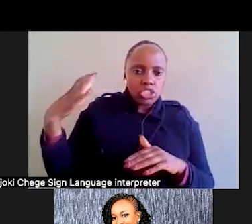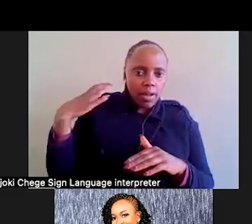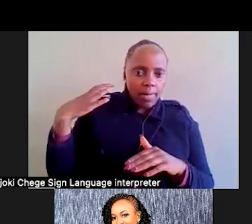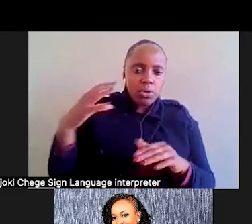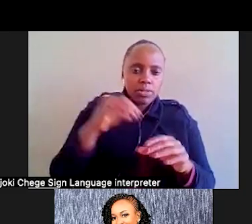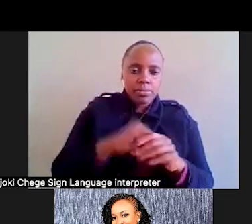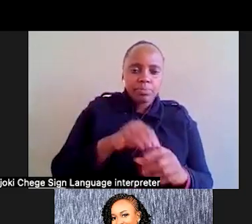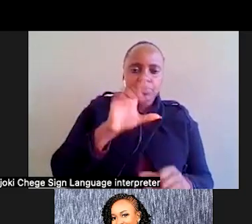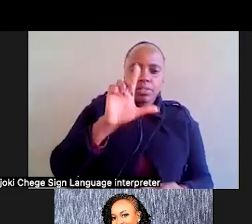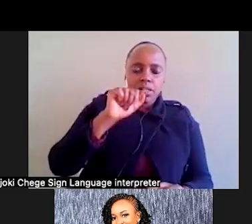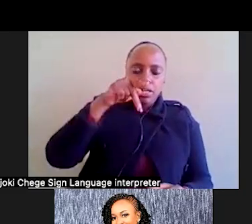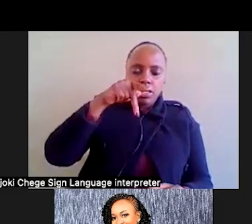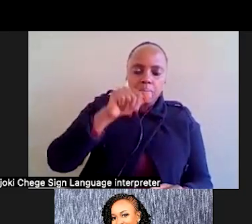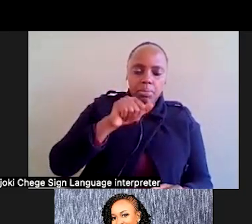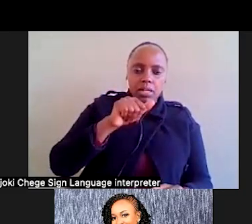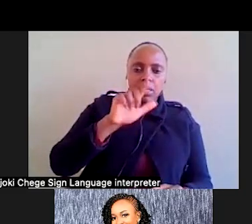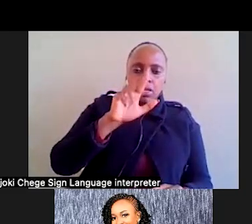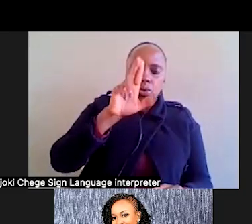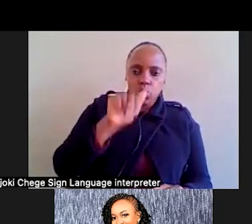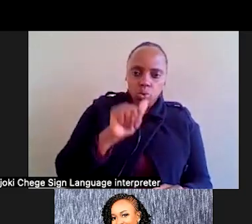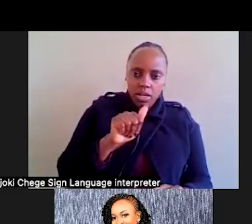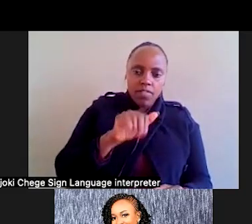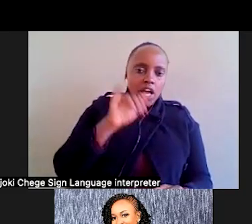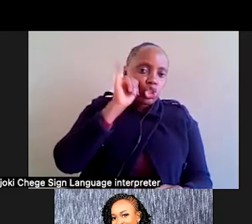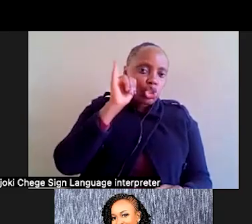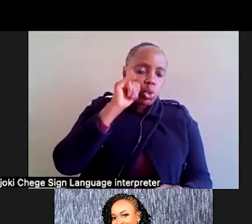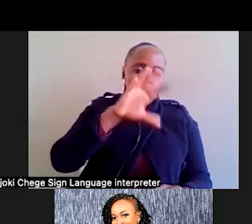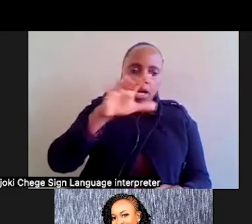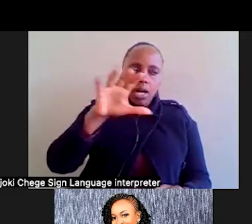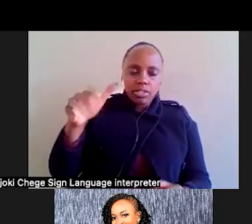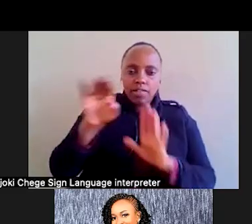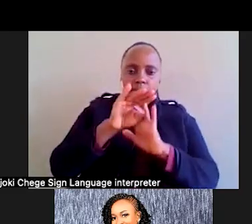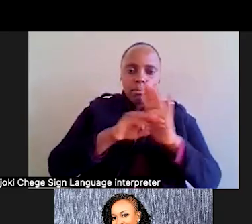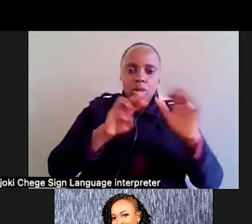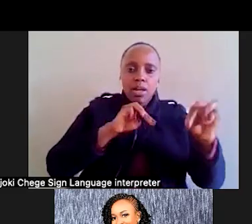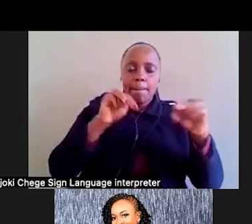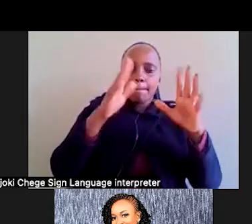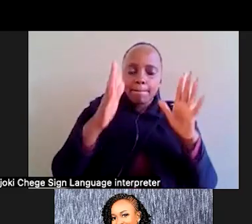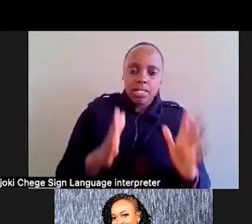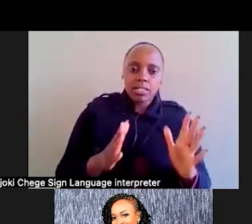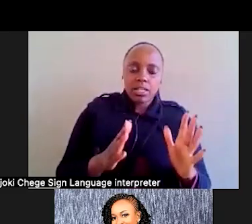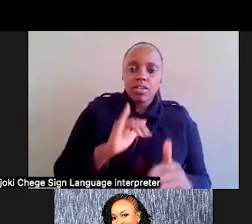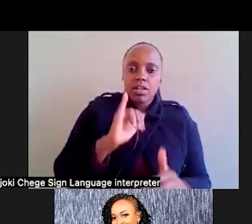La Parua, Burat Ward, Isiolo County, program manager,